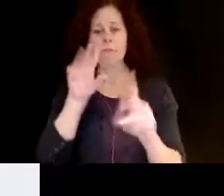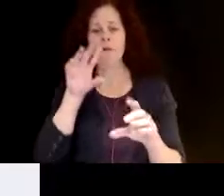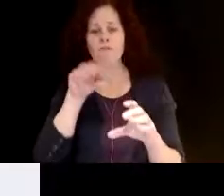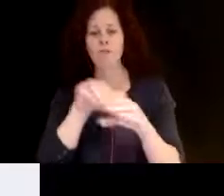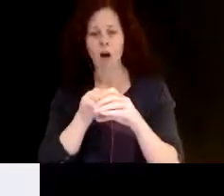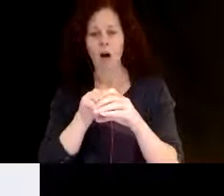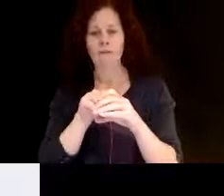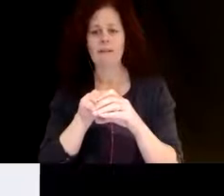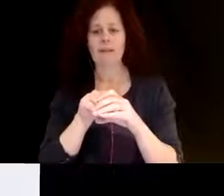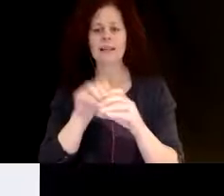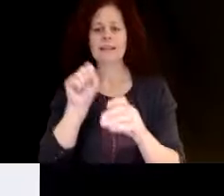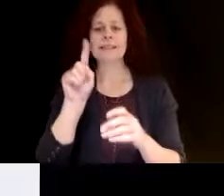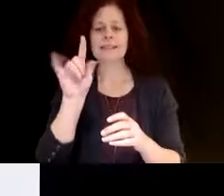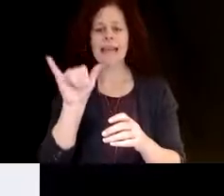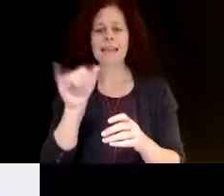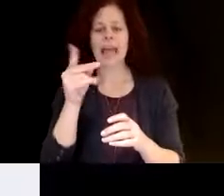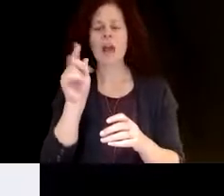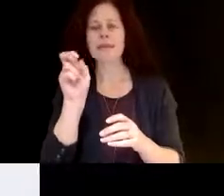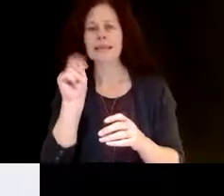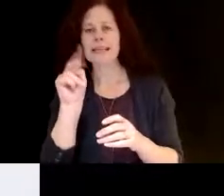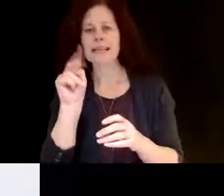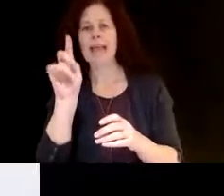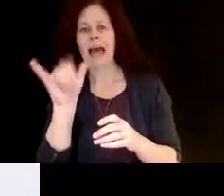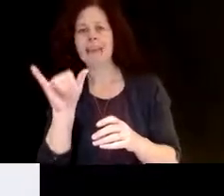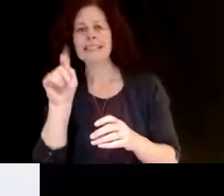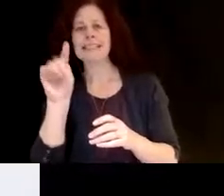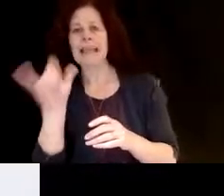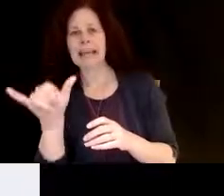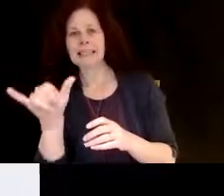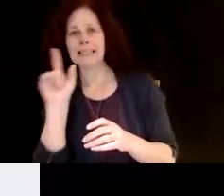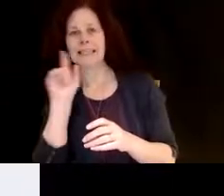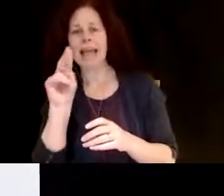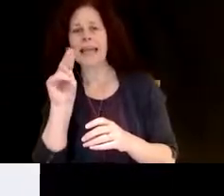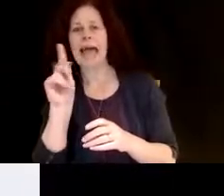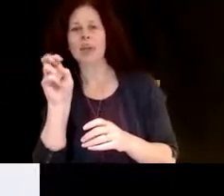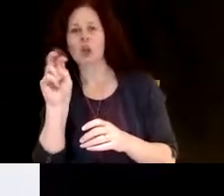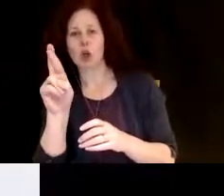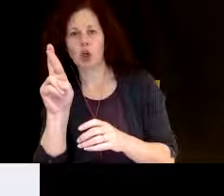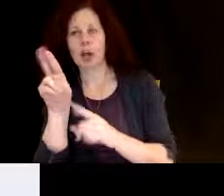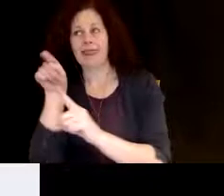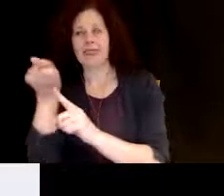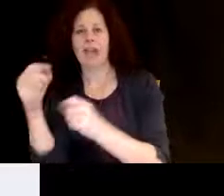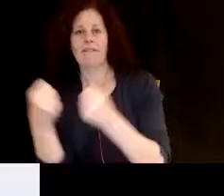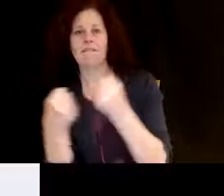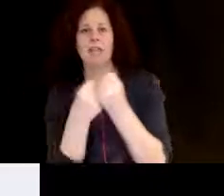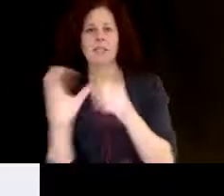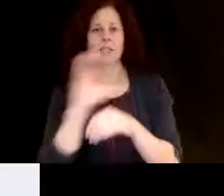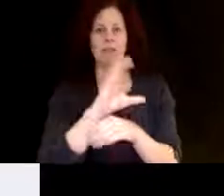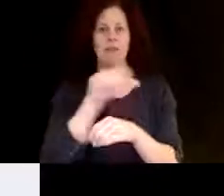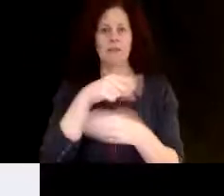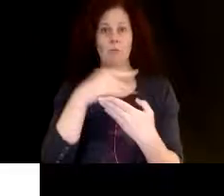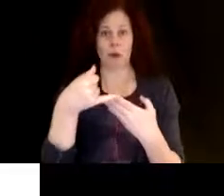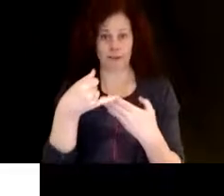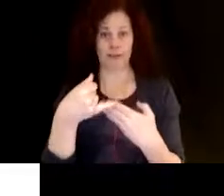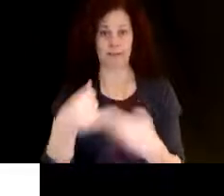and also Stacy Hart and our state affiliates who helped with data collection, and Neidler, the funder of this project. Next slide.